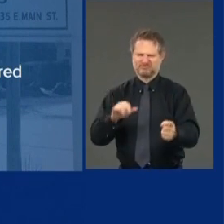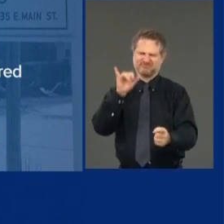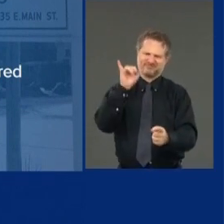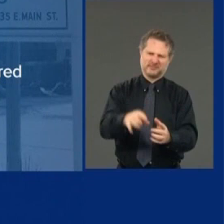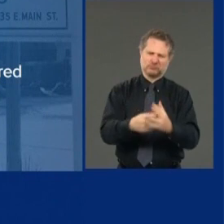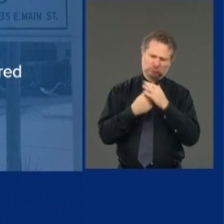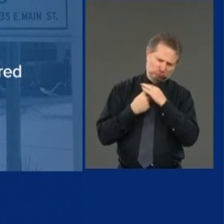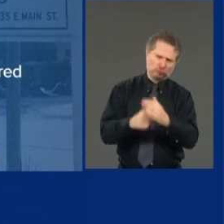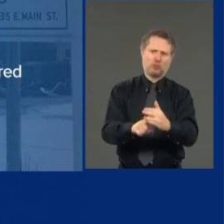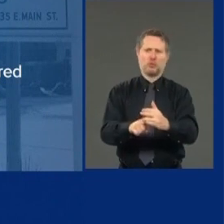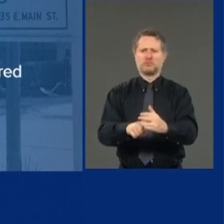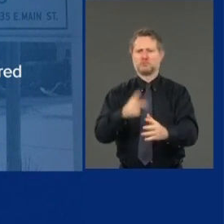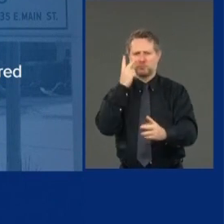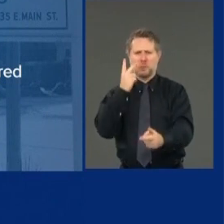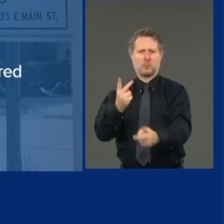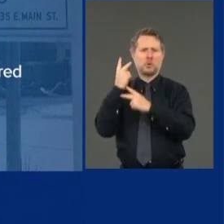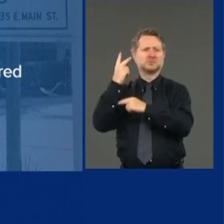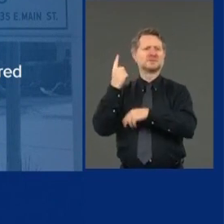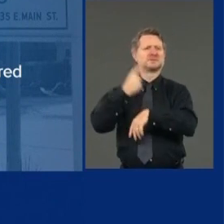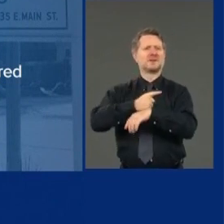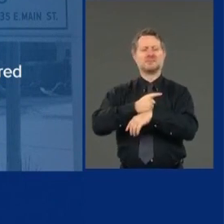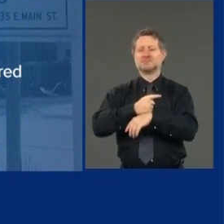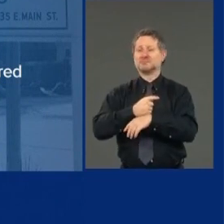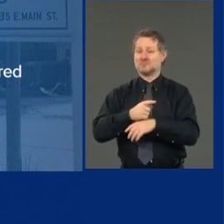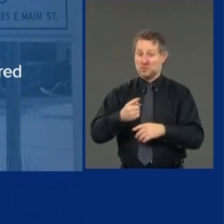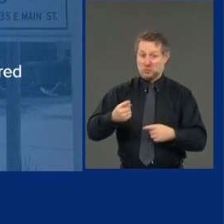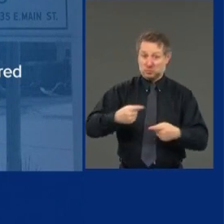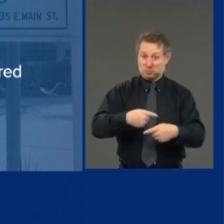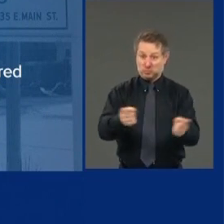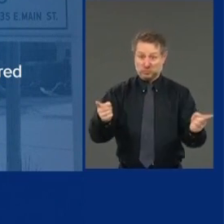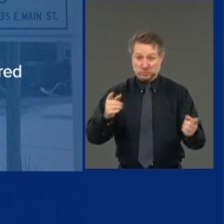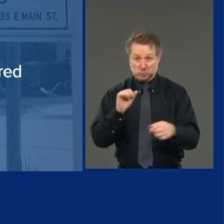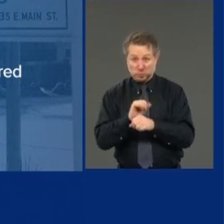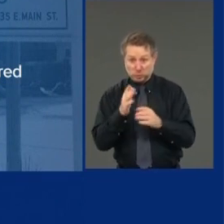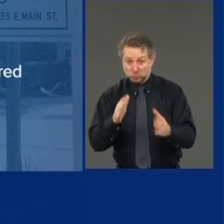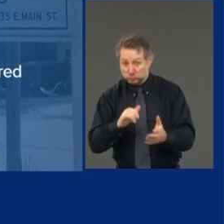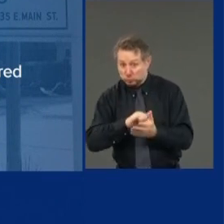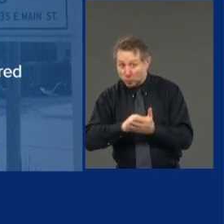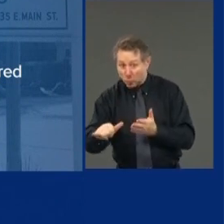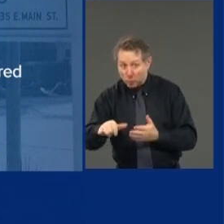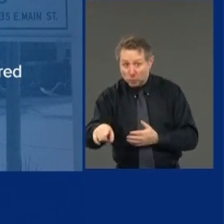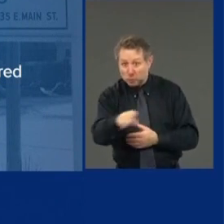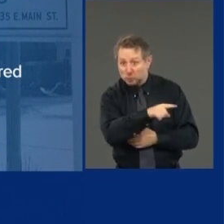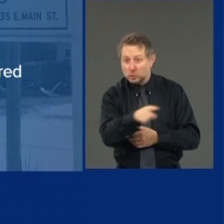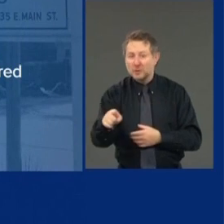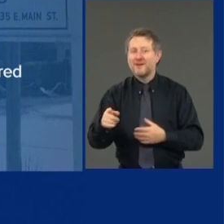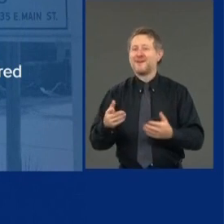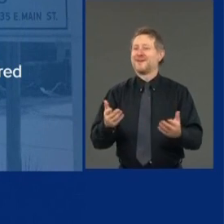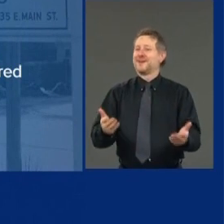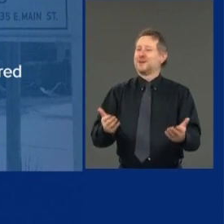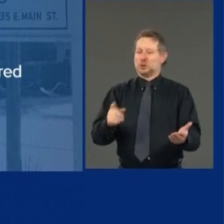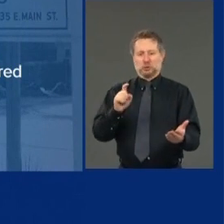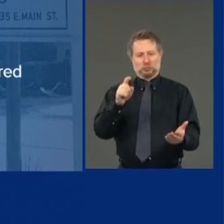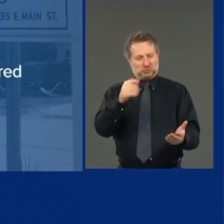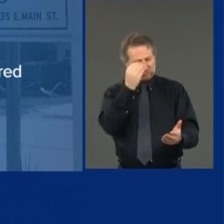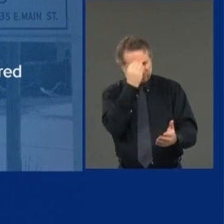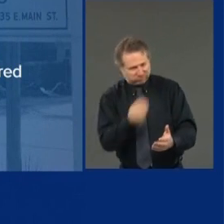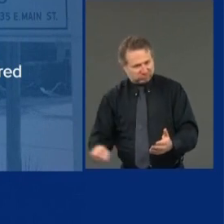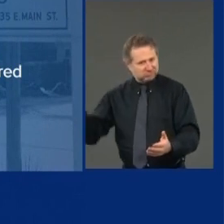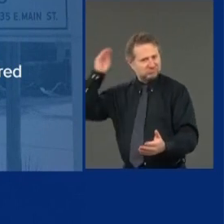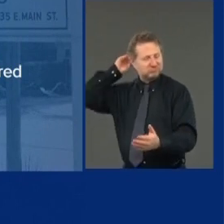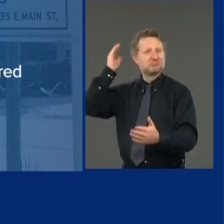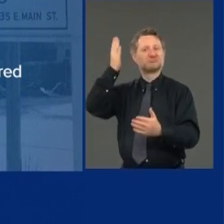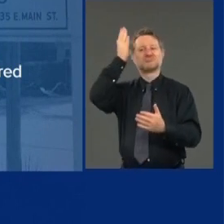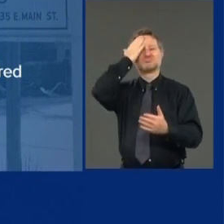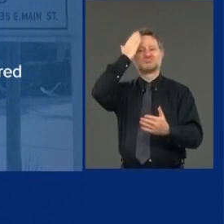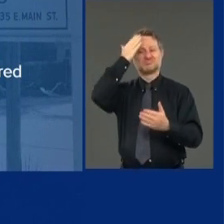the state of New York, I would hope that you remember this going forward. And there's the sign, just in